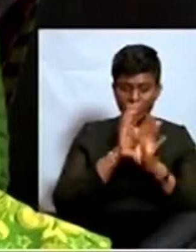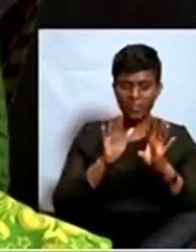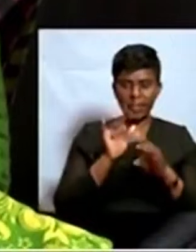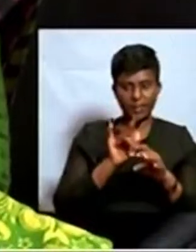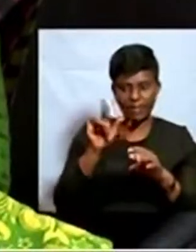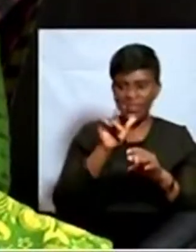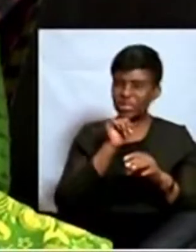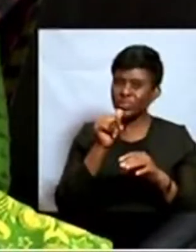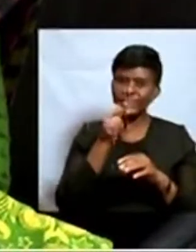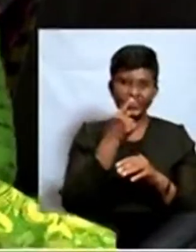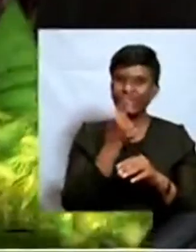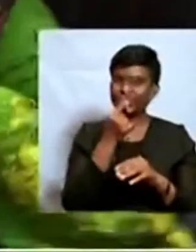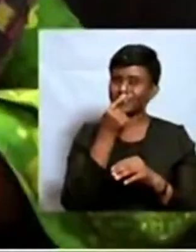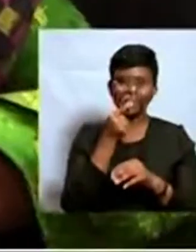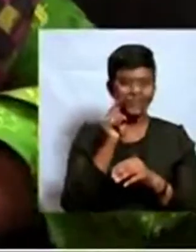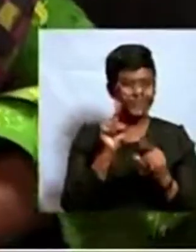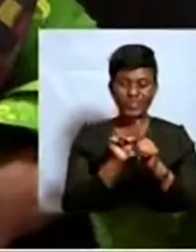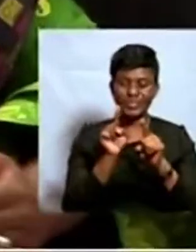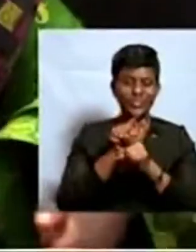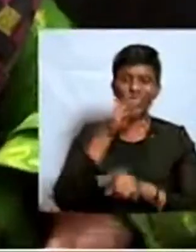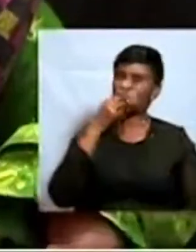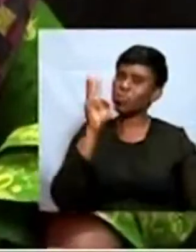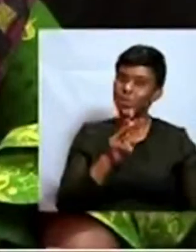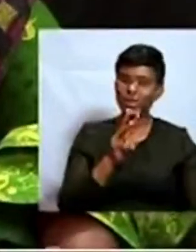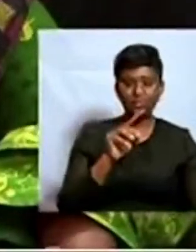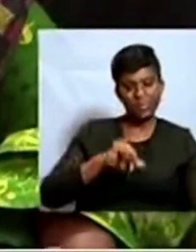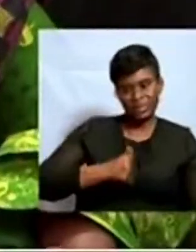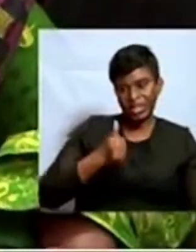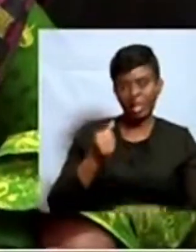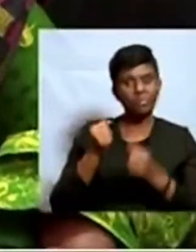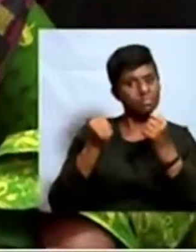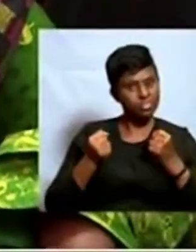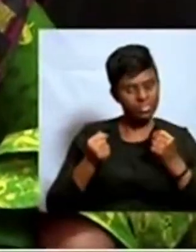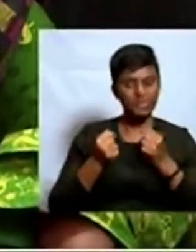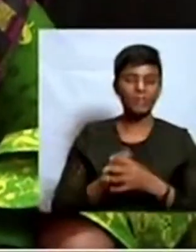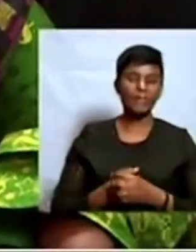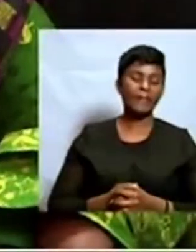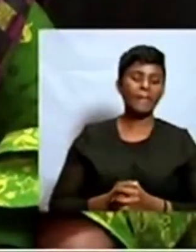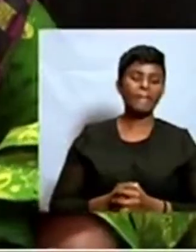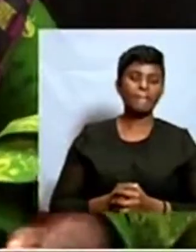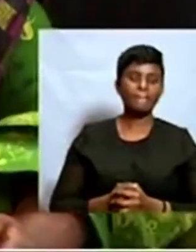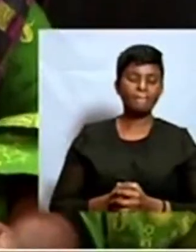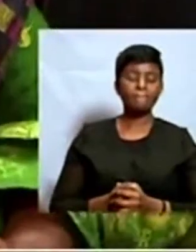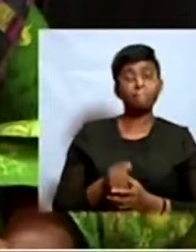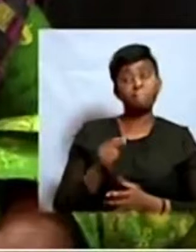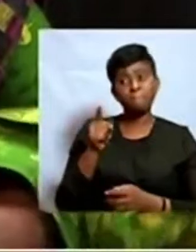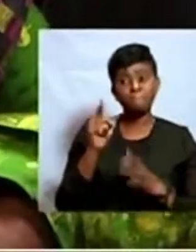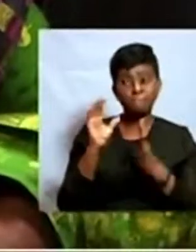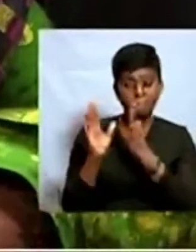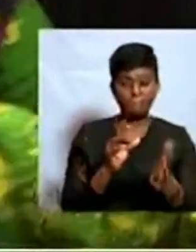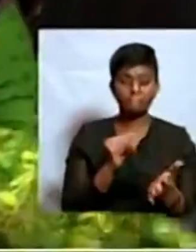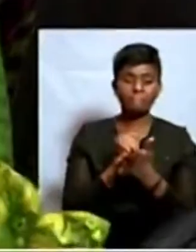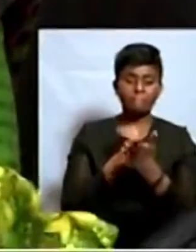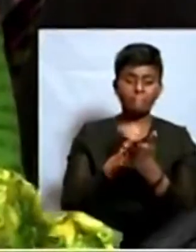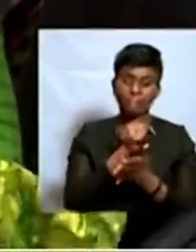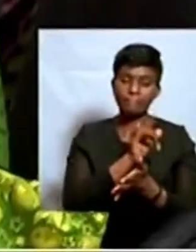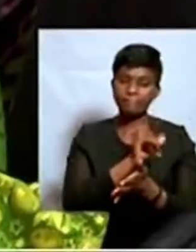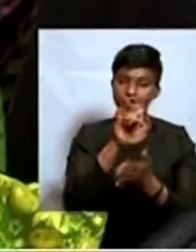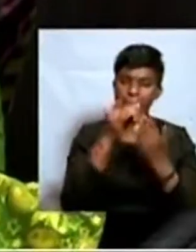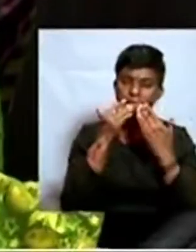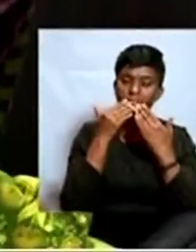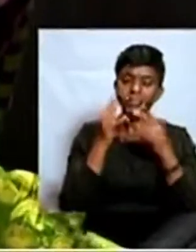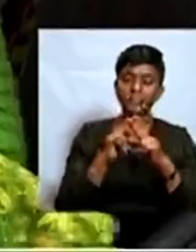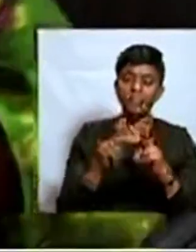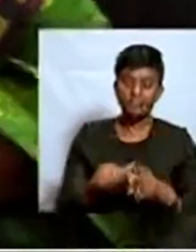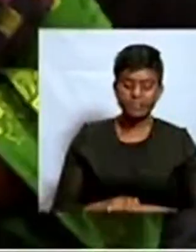is nothing to talk about, worse than where we are running from. How do you intend to help this airline? Thank you,